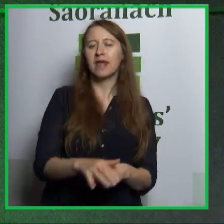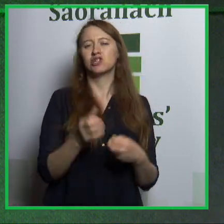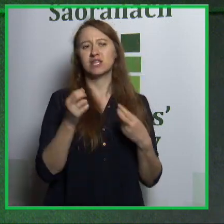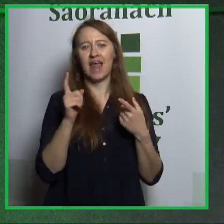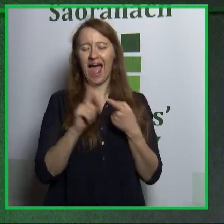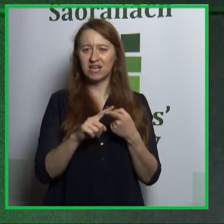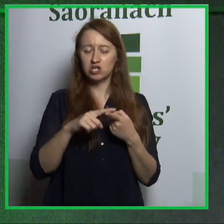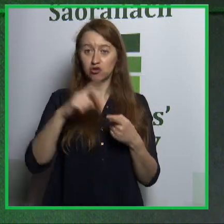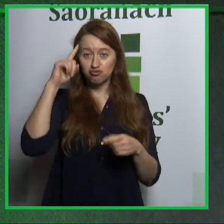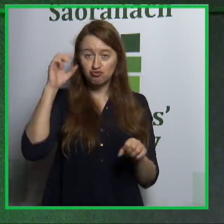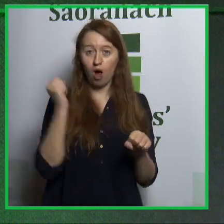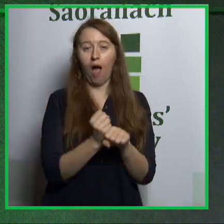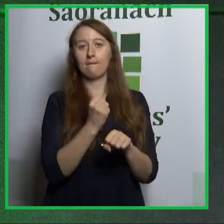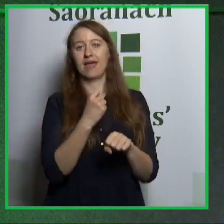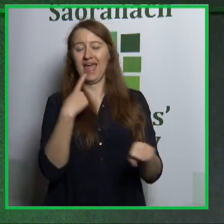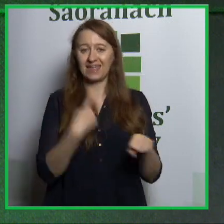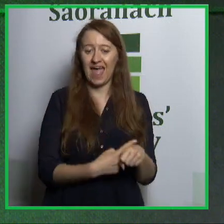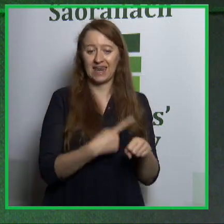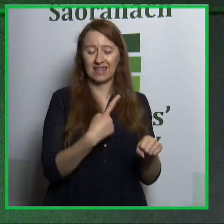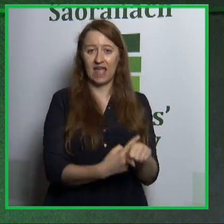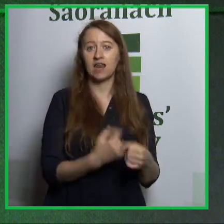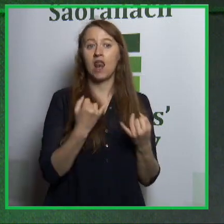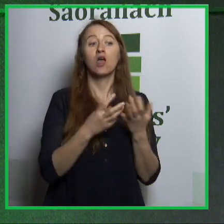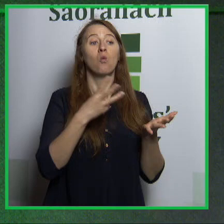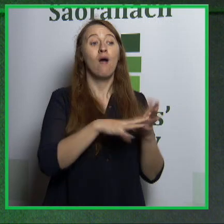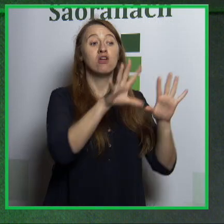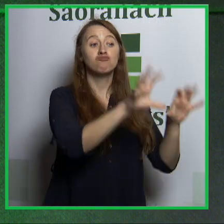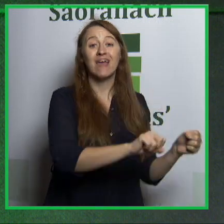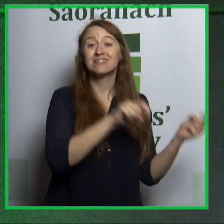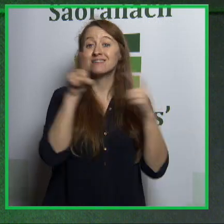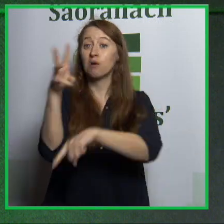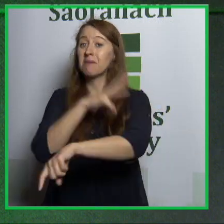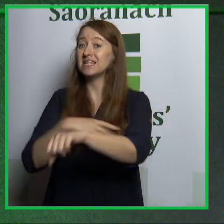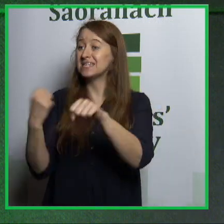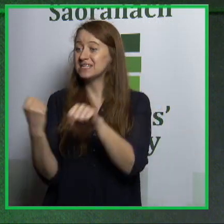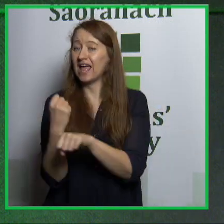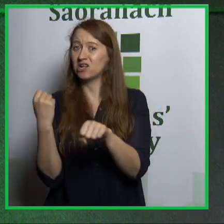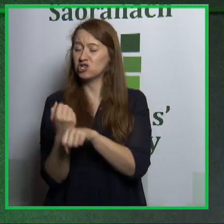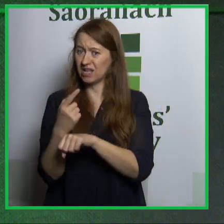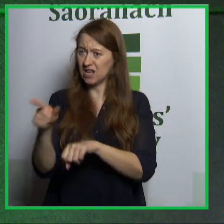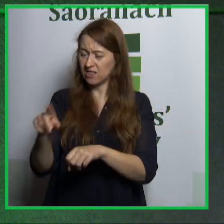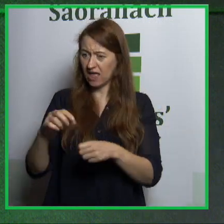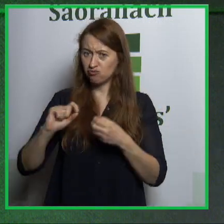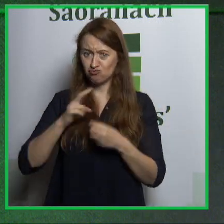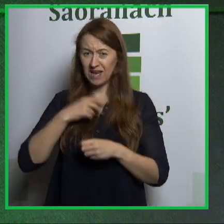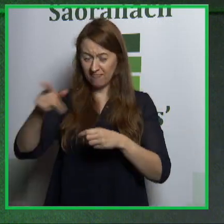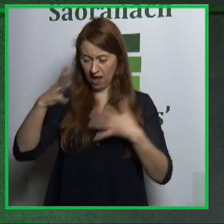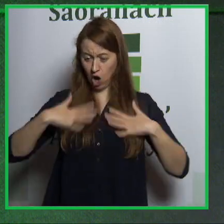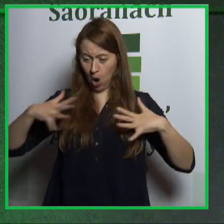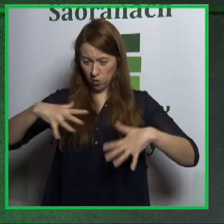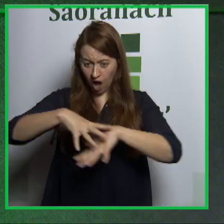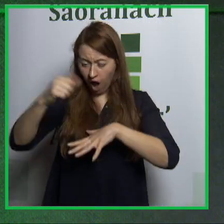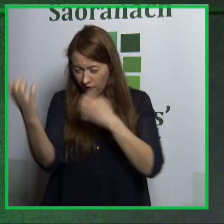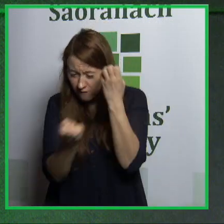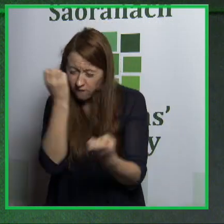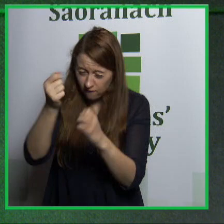going into a police station, it's traumatised, and having to strip search, it's traumatised, and, you know, going into emergency accommodation when you're not used to it, this is